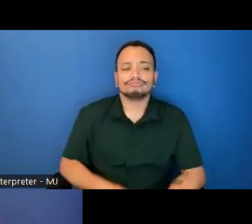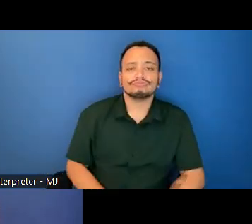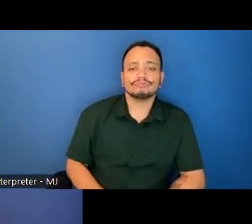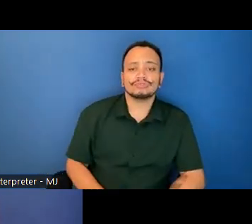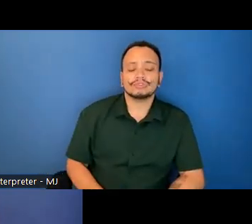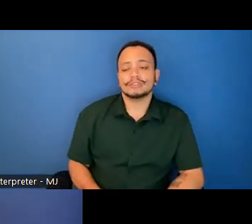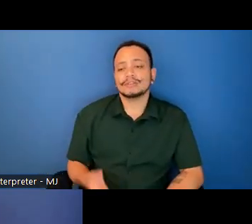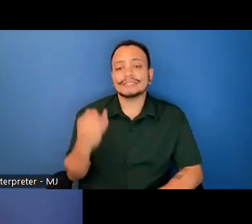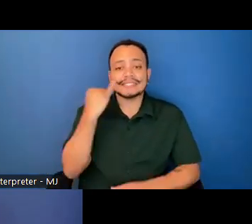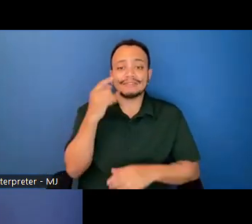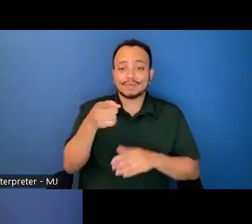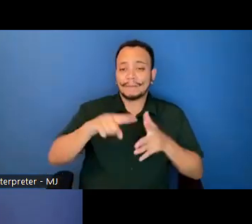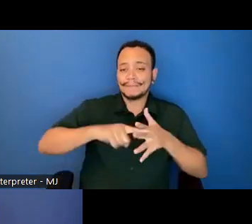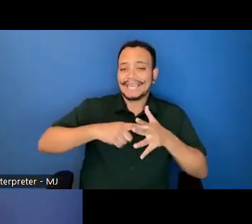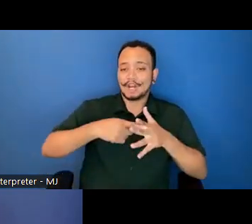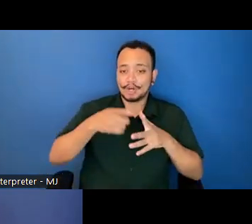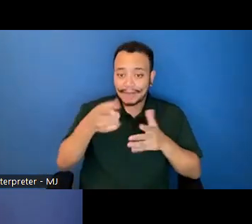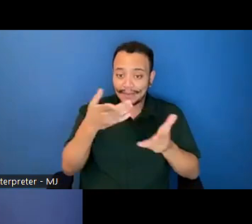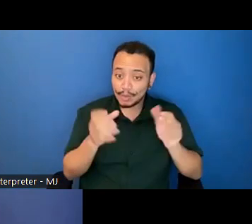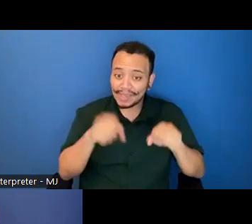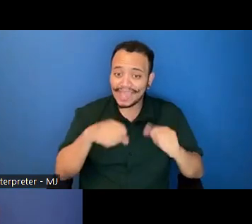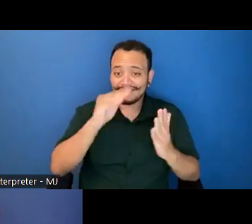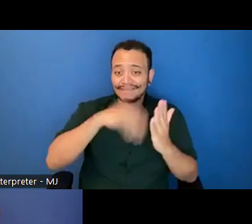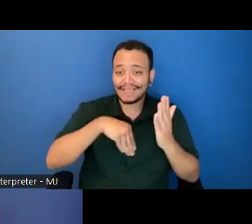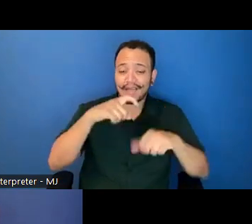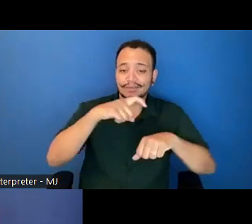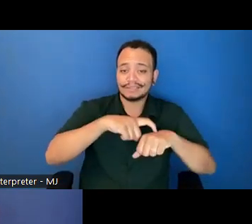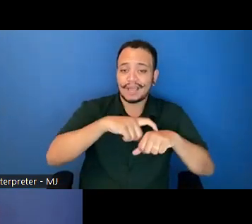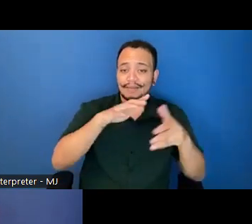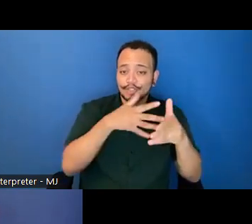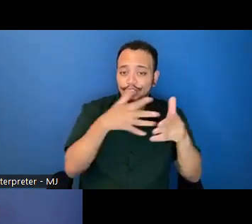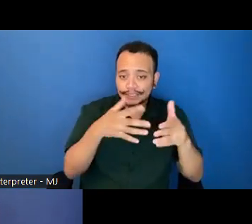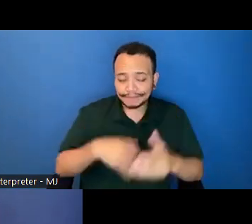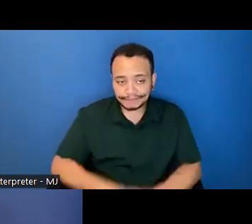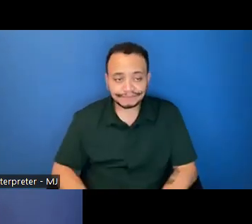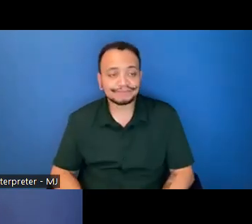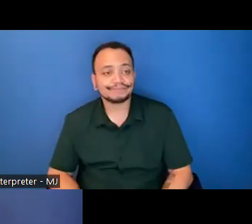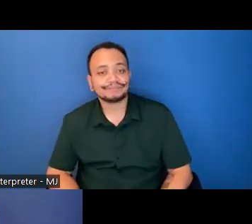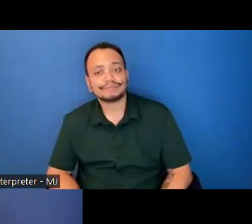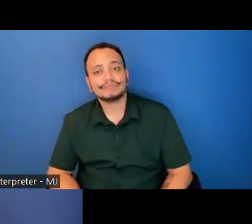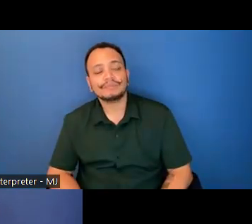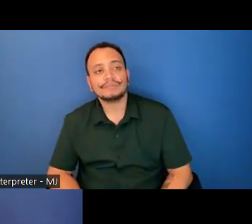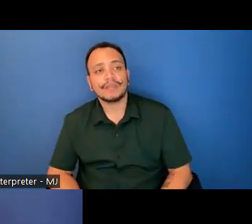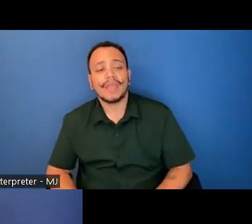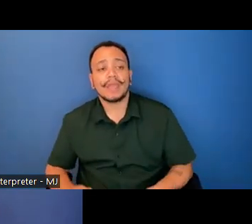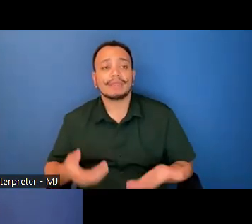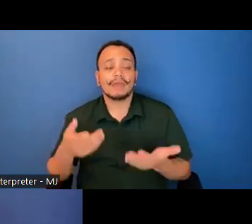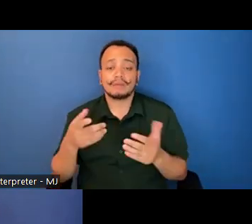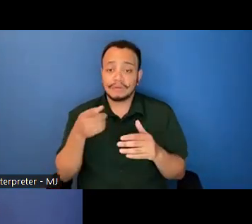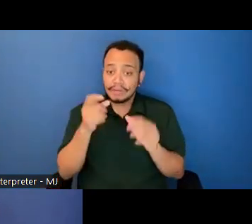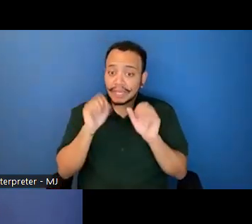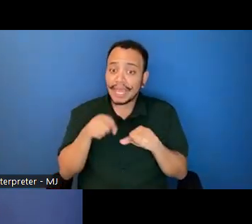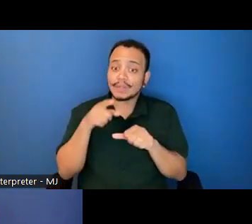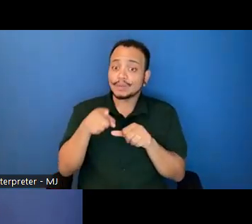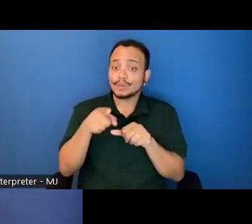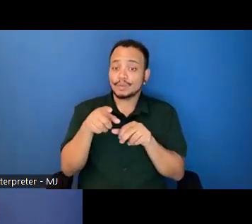for example. But then there's, skilled levels like monitor project process to